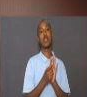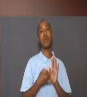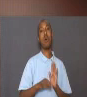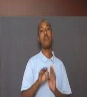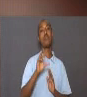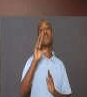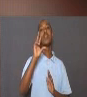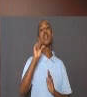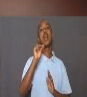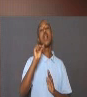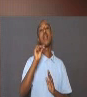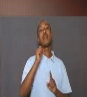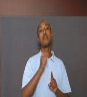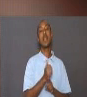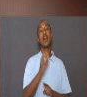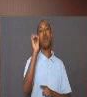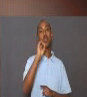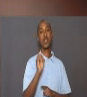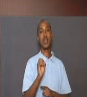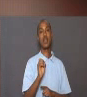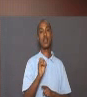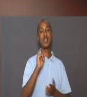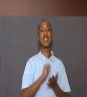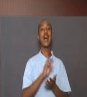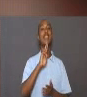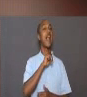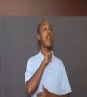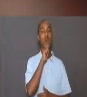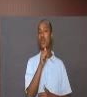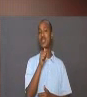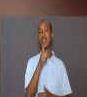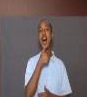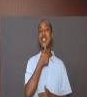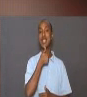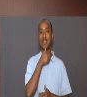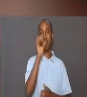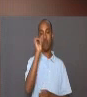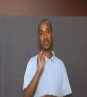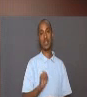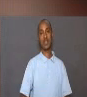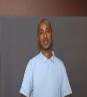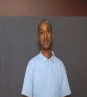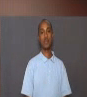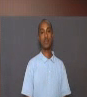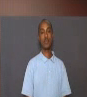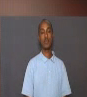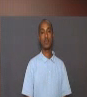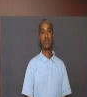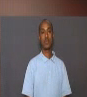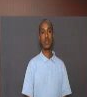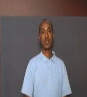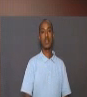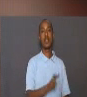of non-metal oxides that are not acidic oxides. Rather, they